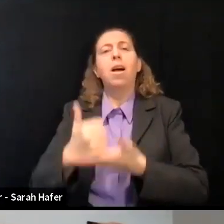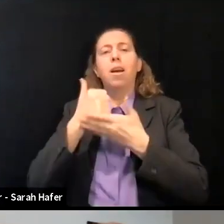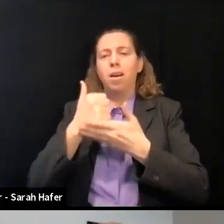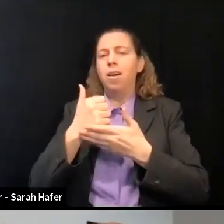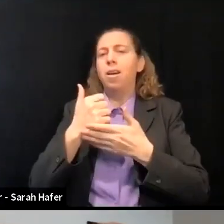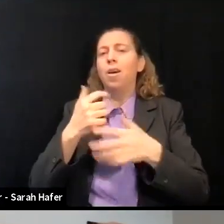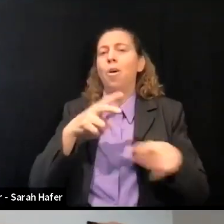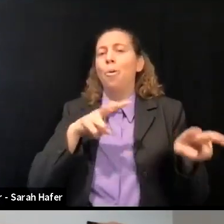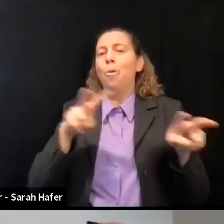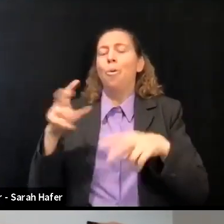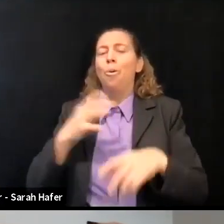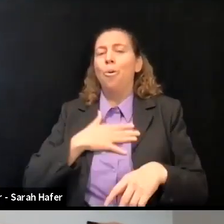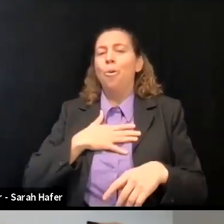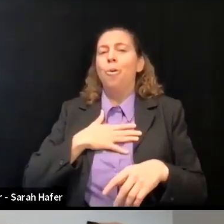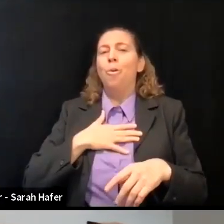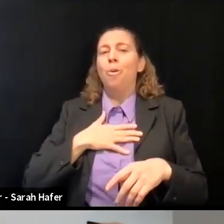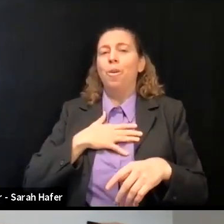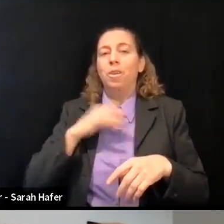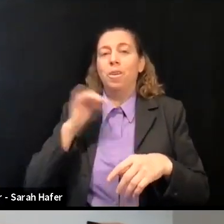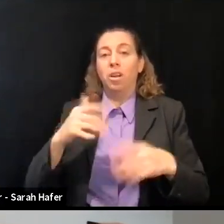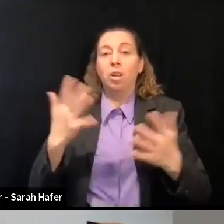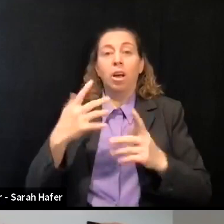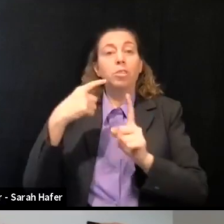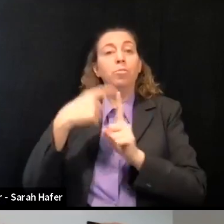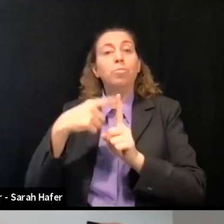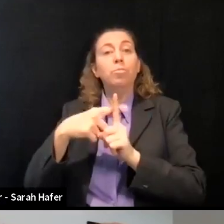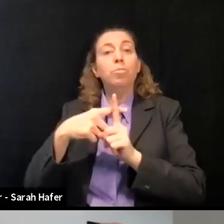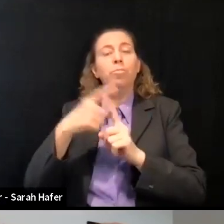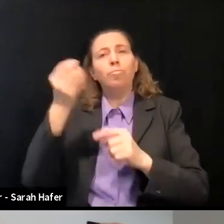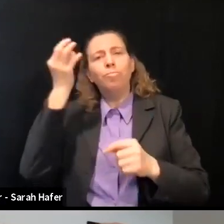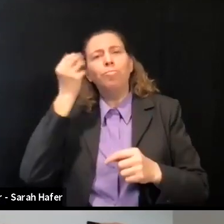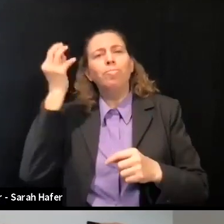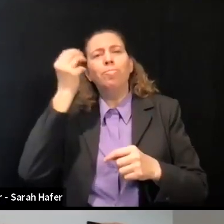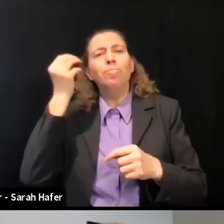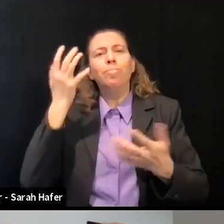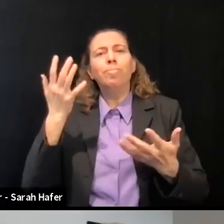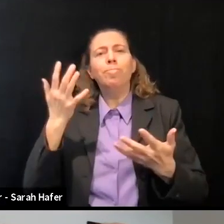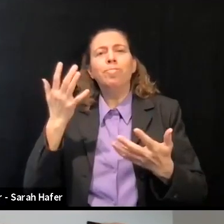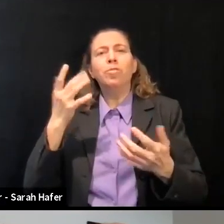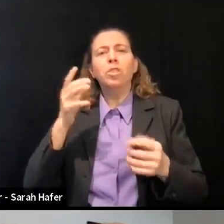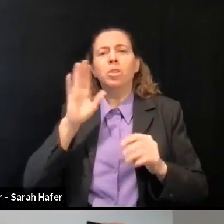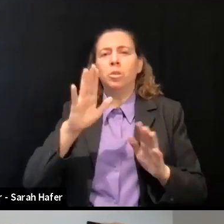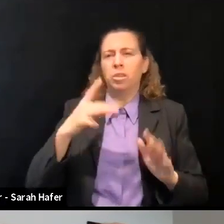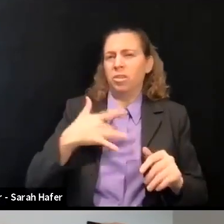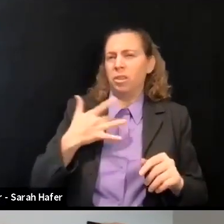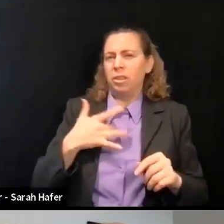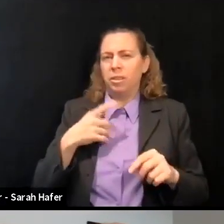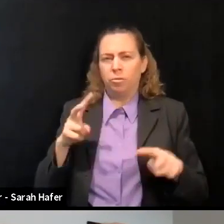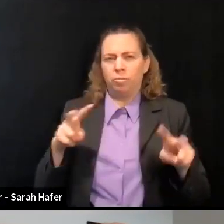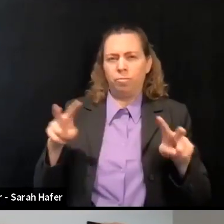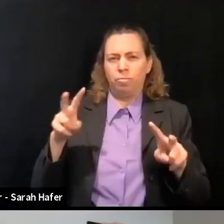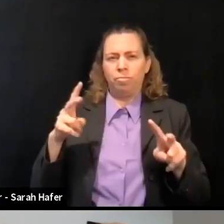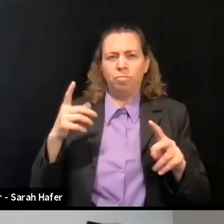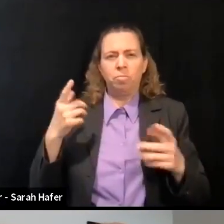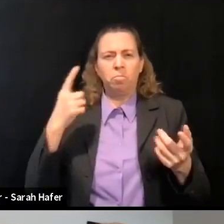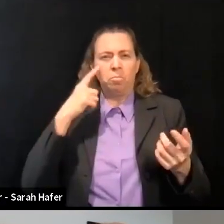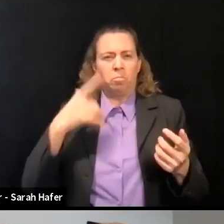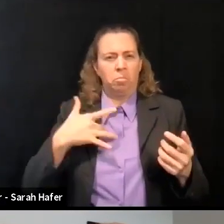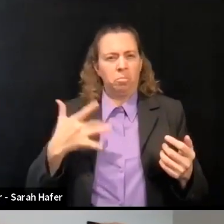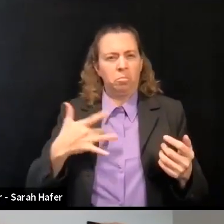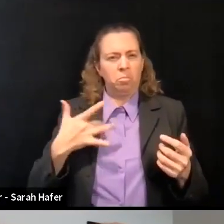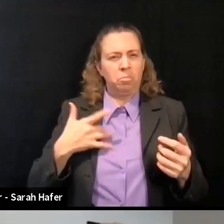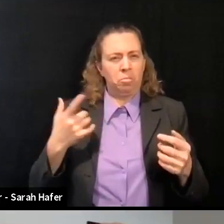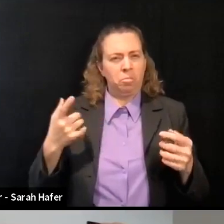blessings around you, maybe using your five senses to think about three things, or to see three things that you can